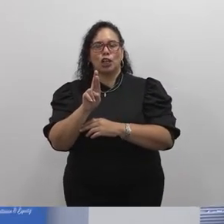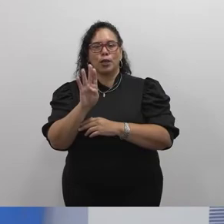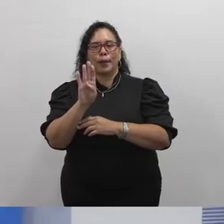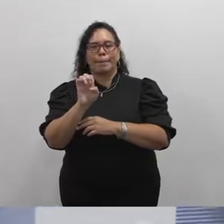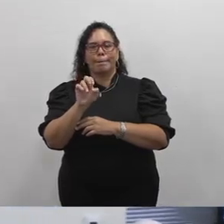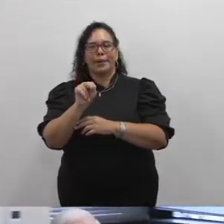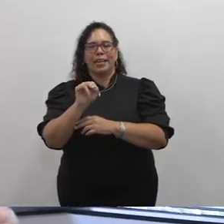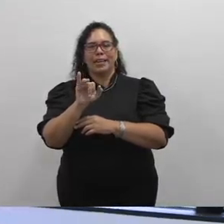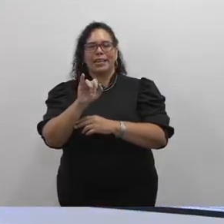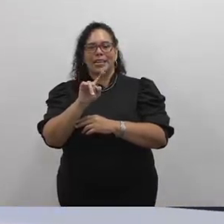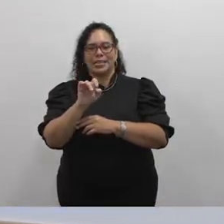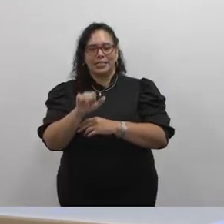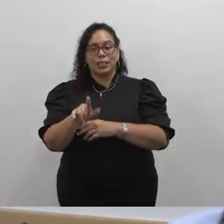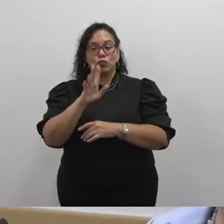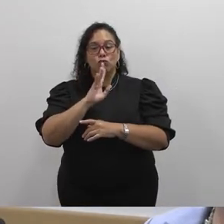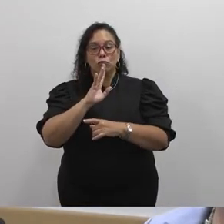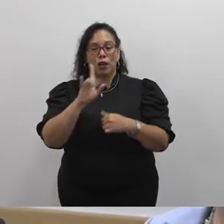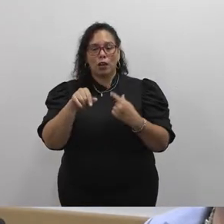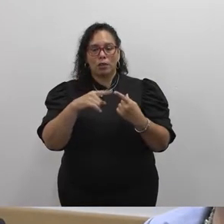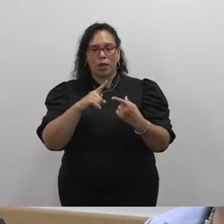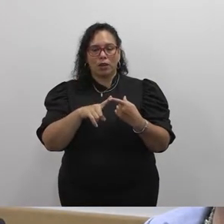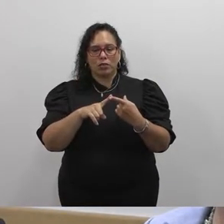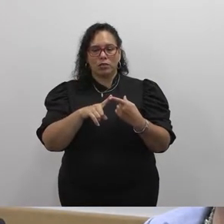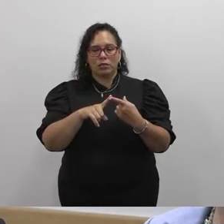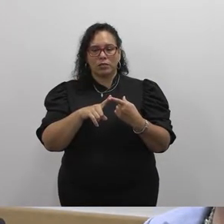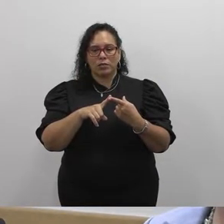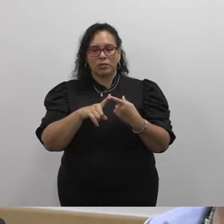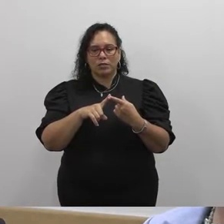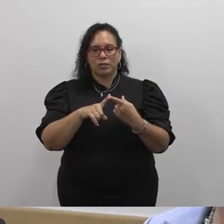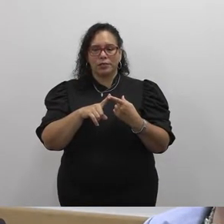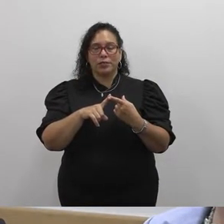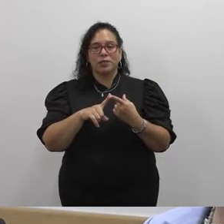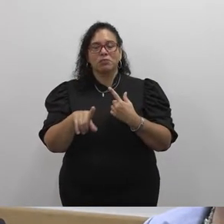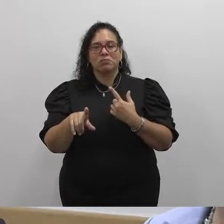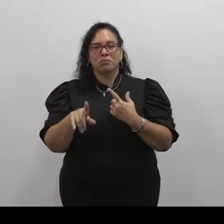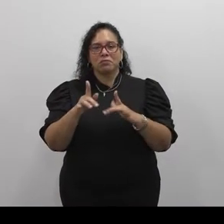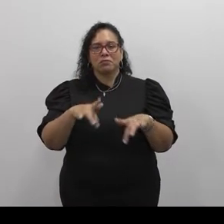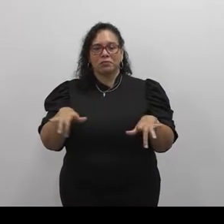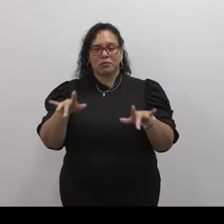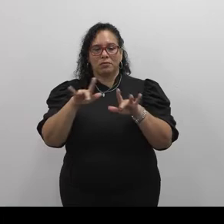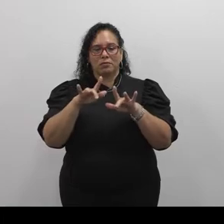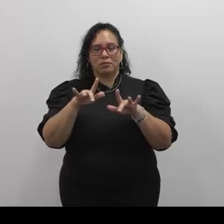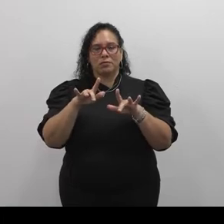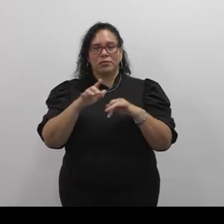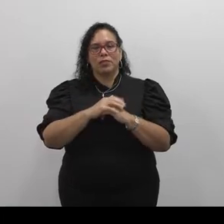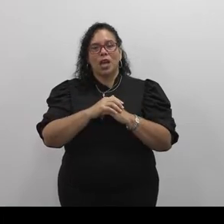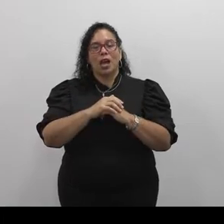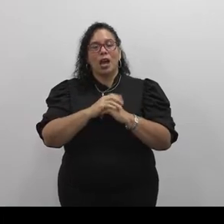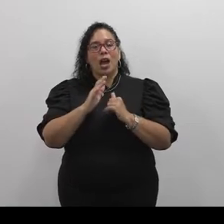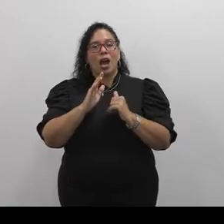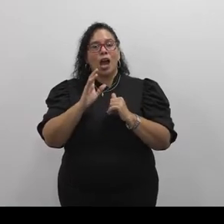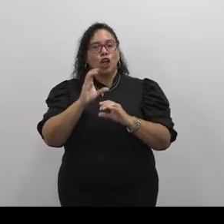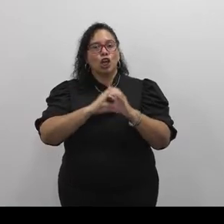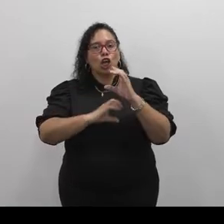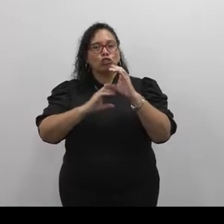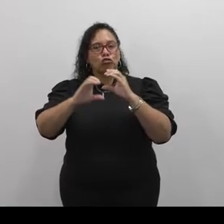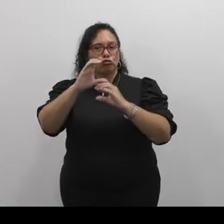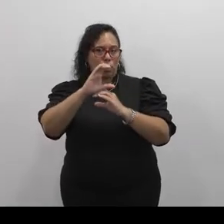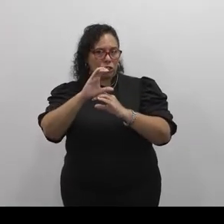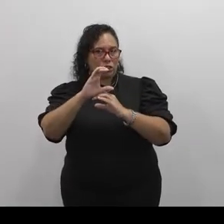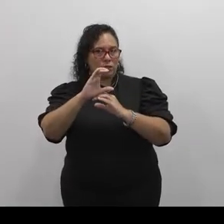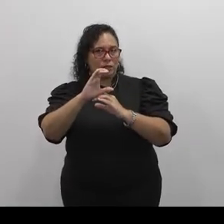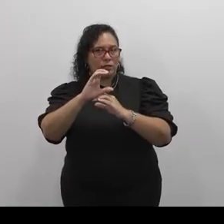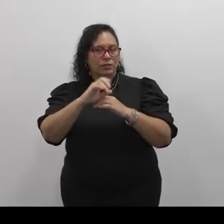21st century learning space. I think one of the slides that's most telling for me is the construction timeline from